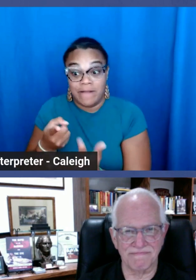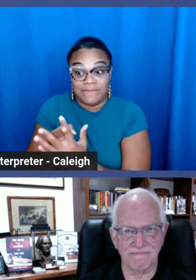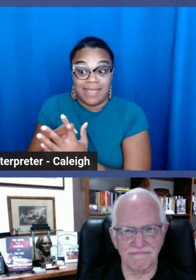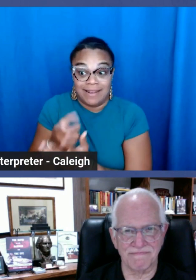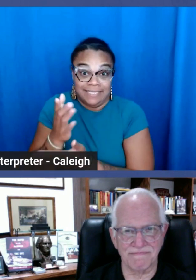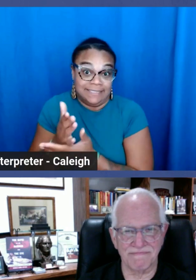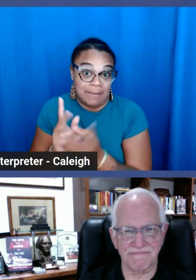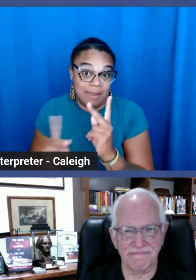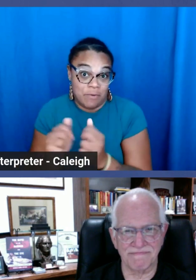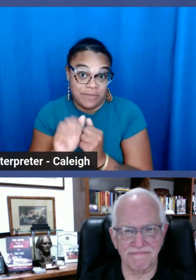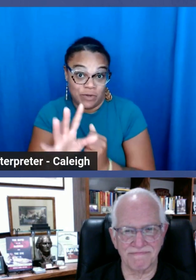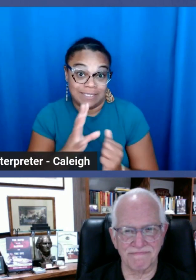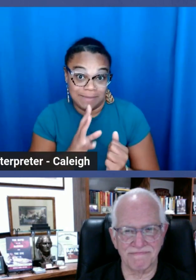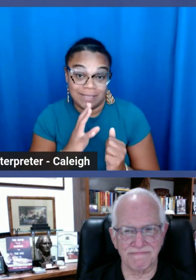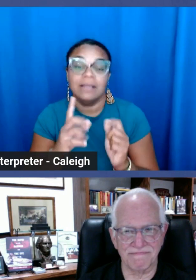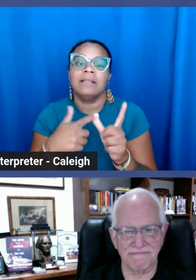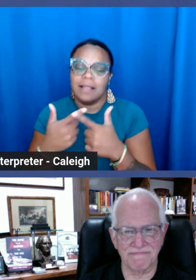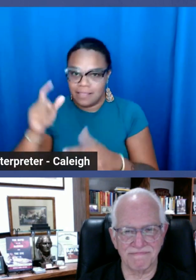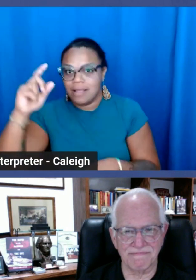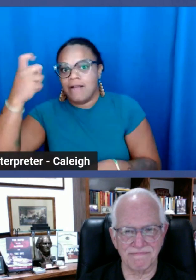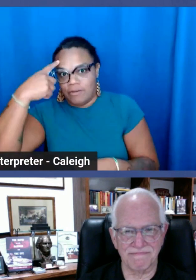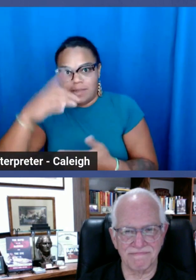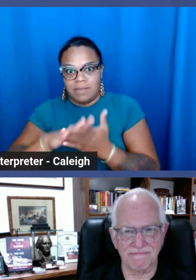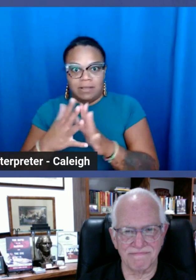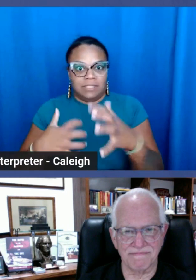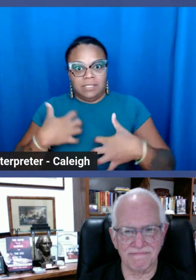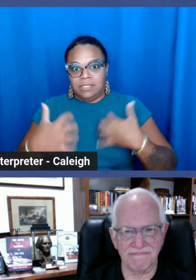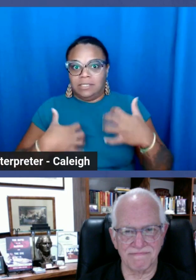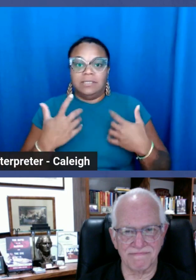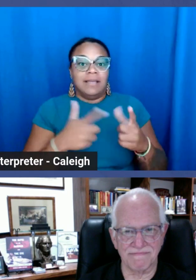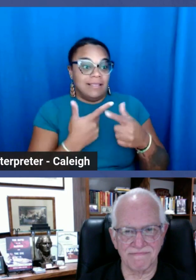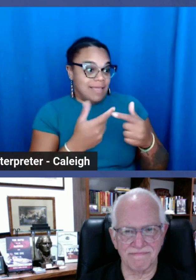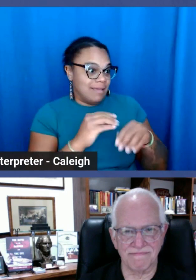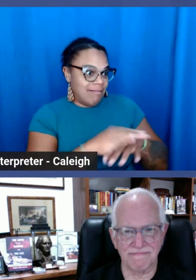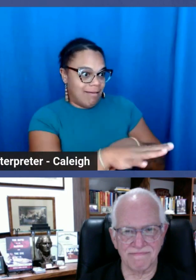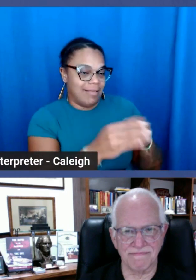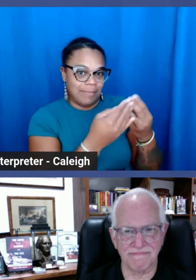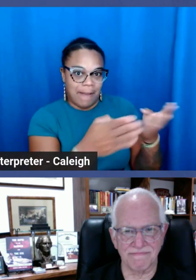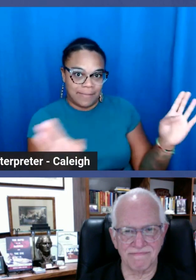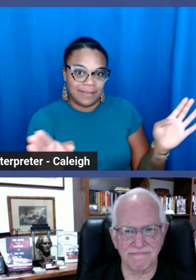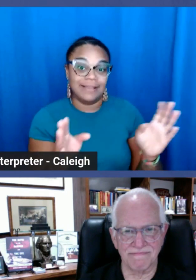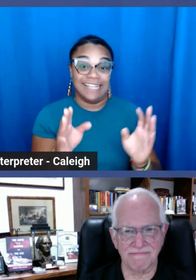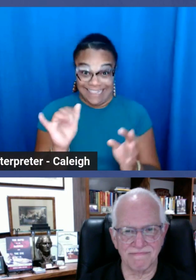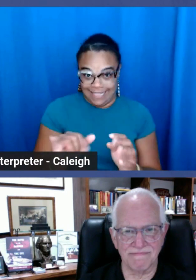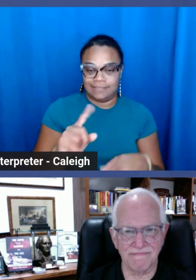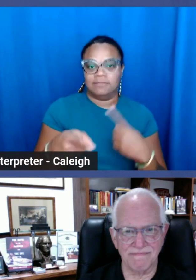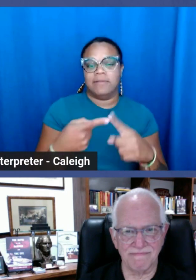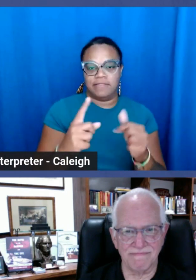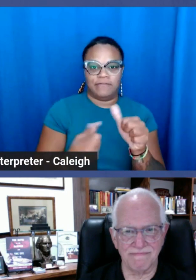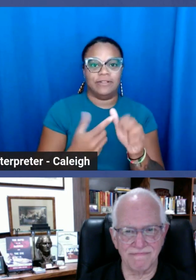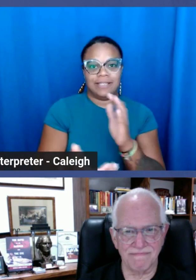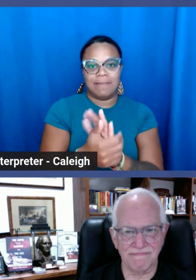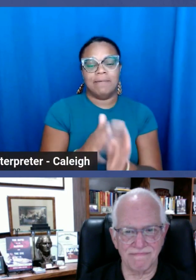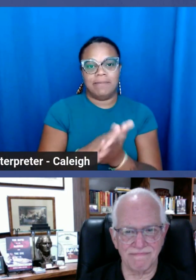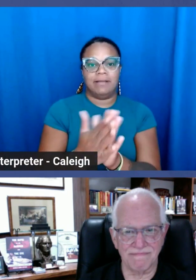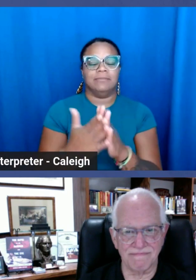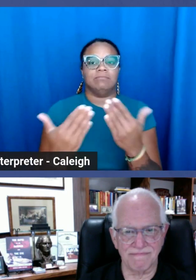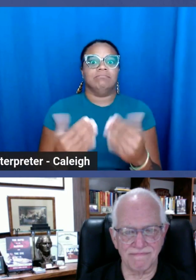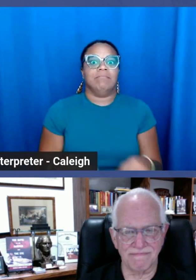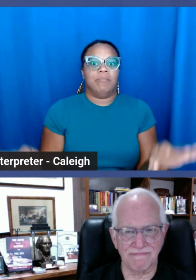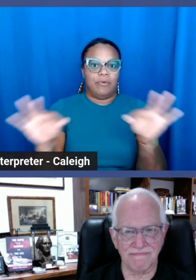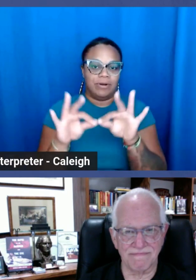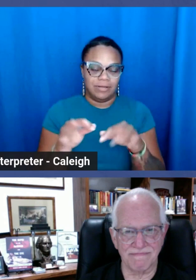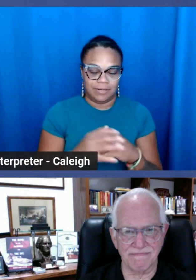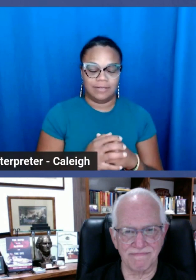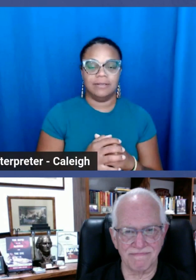government starts to get riled up and the public, and that's when the First Amendment is the most important to build out those